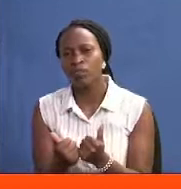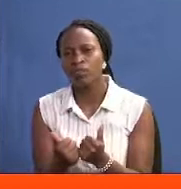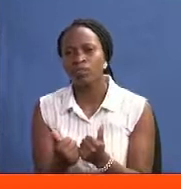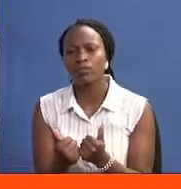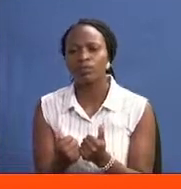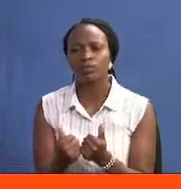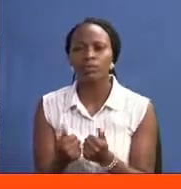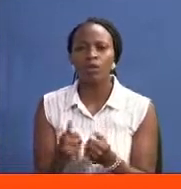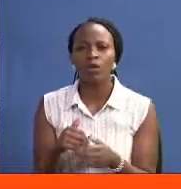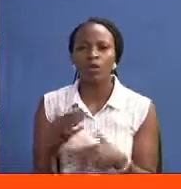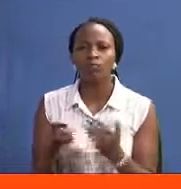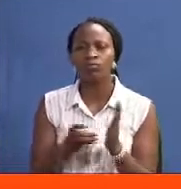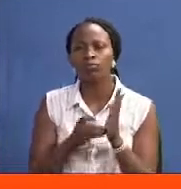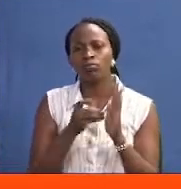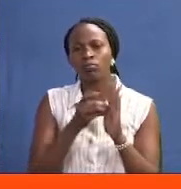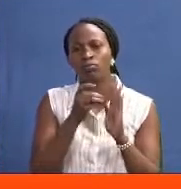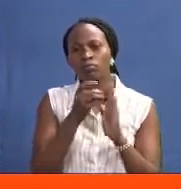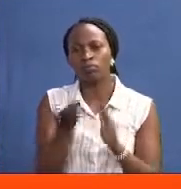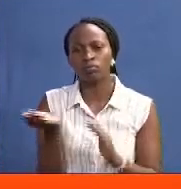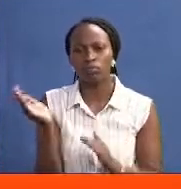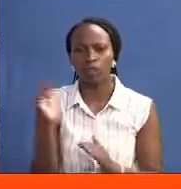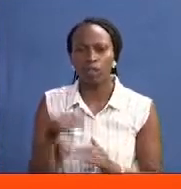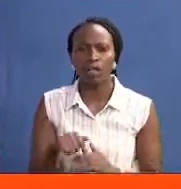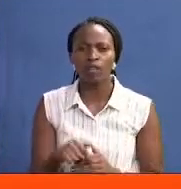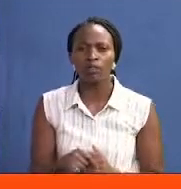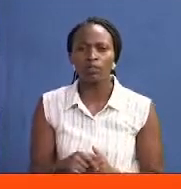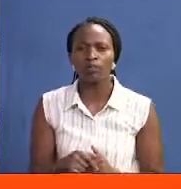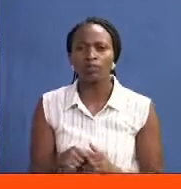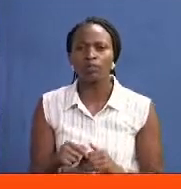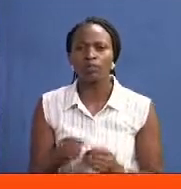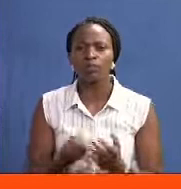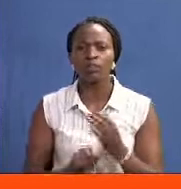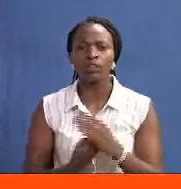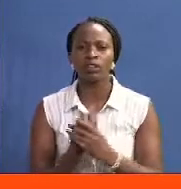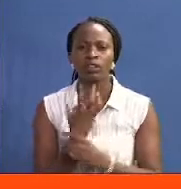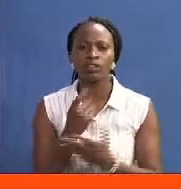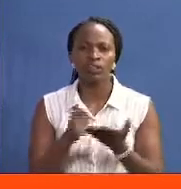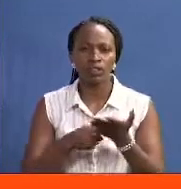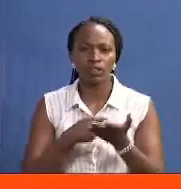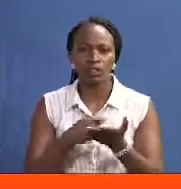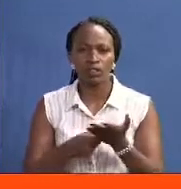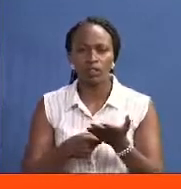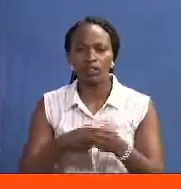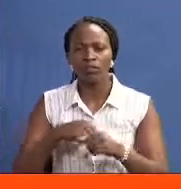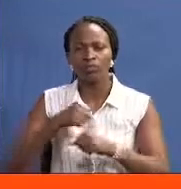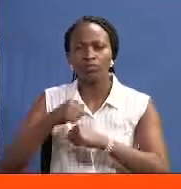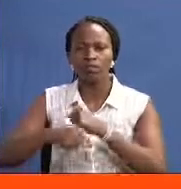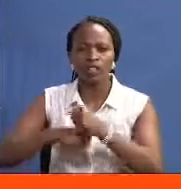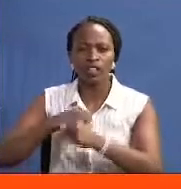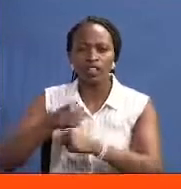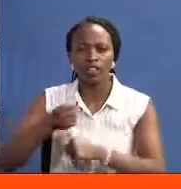happening culturally and the developments that come with growth and technological advancement and new